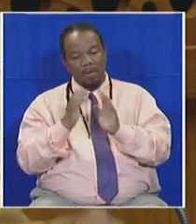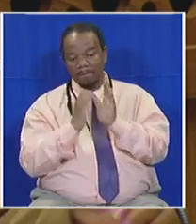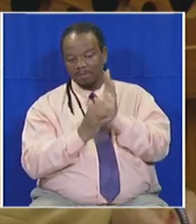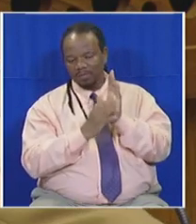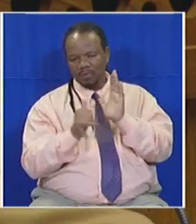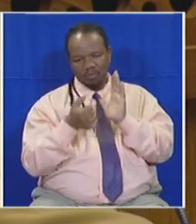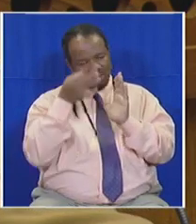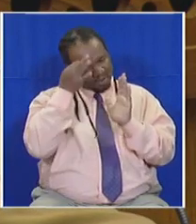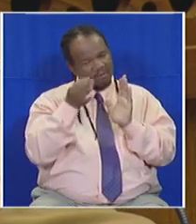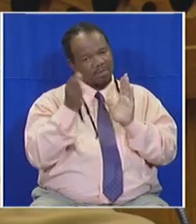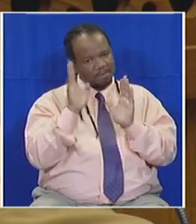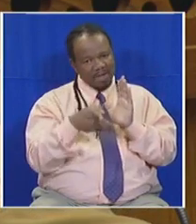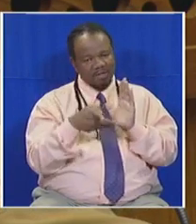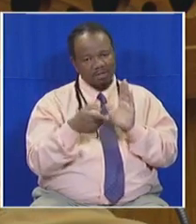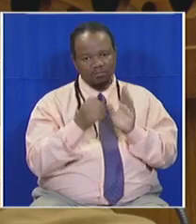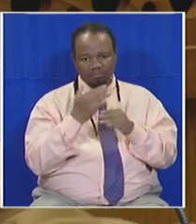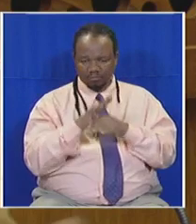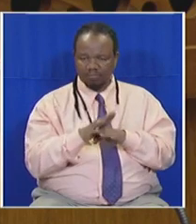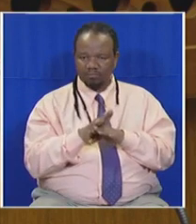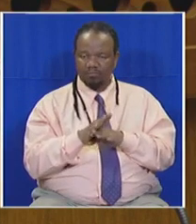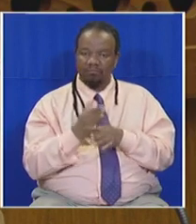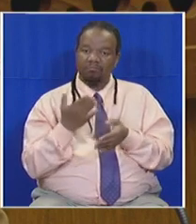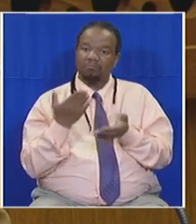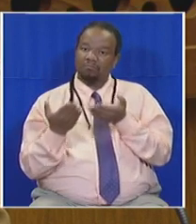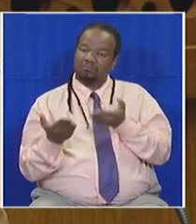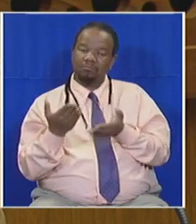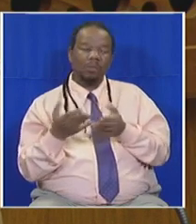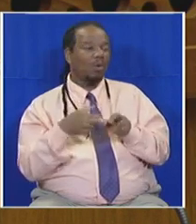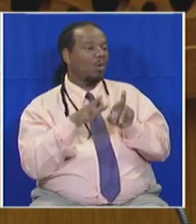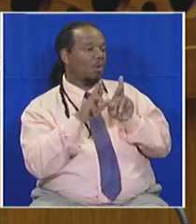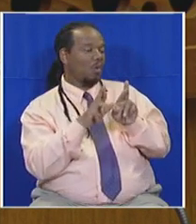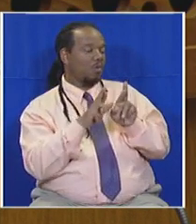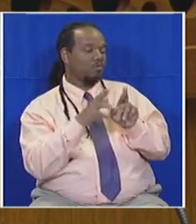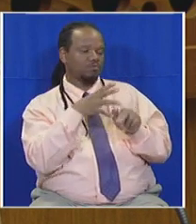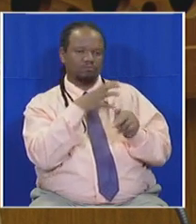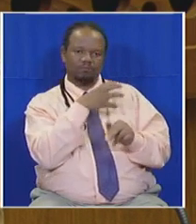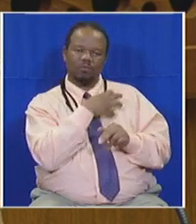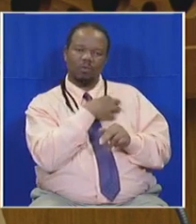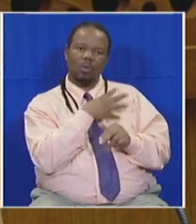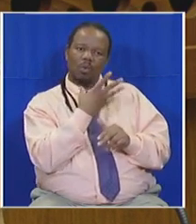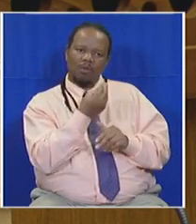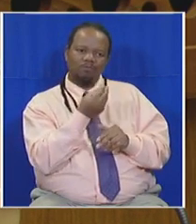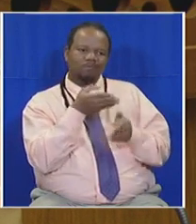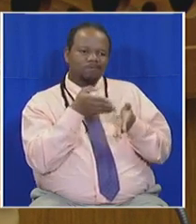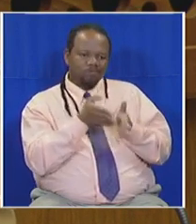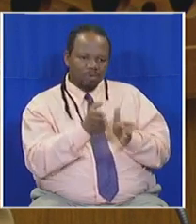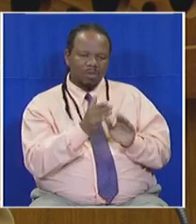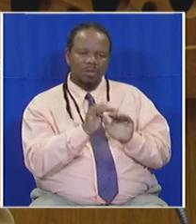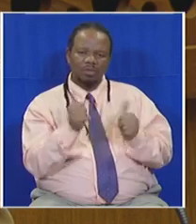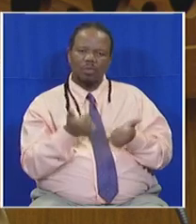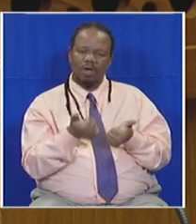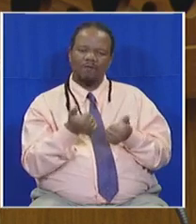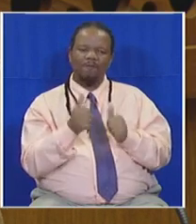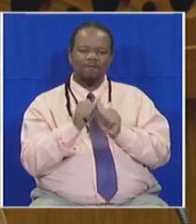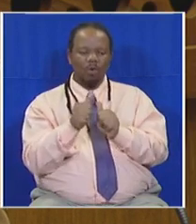governance. In this regard, we are hopeful that the minister will devise mechanism to ensure compliance with relevant